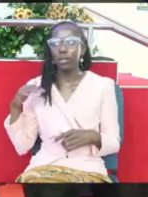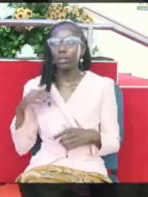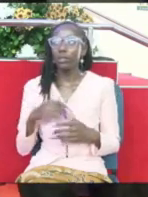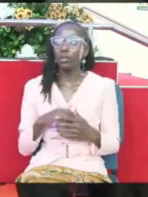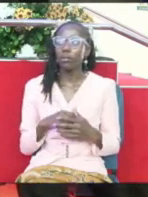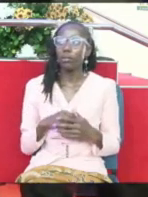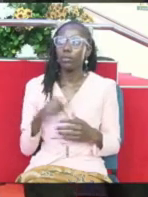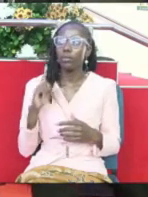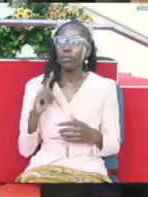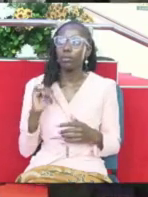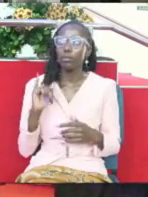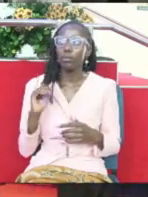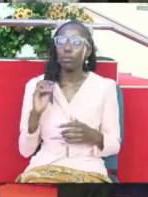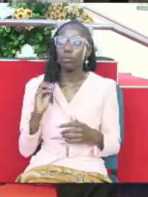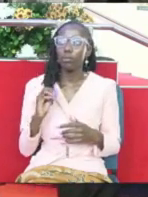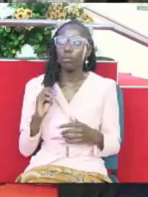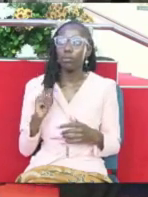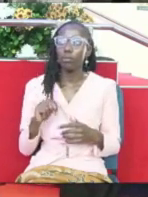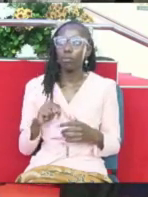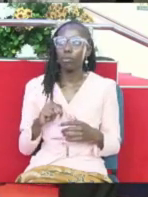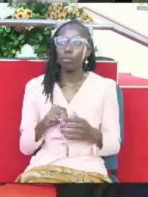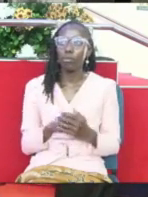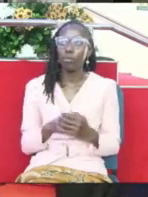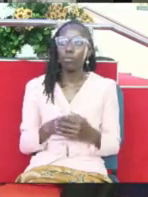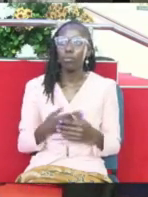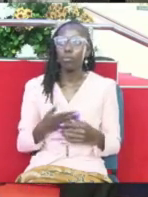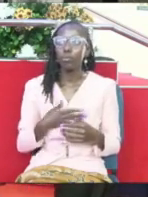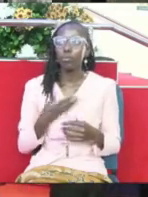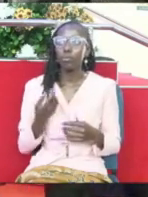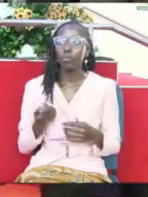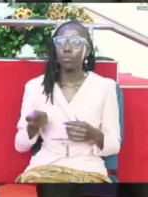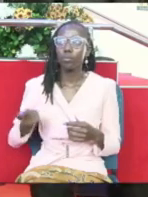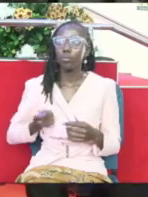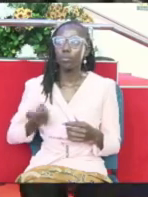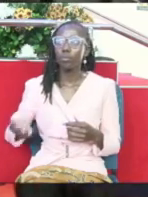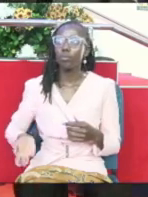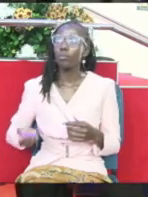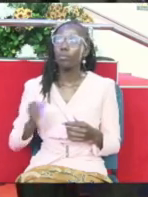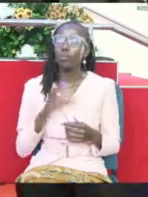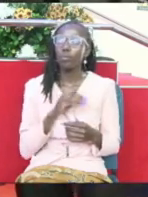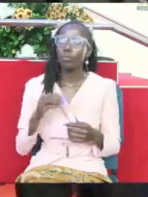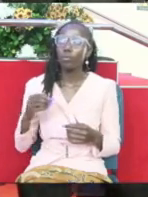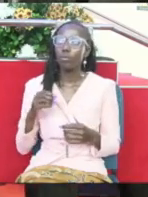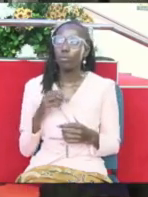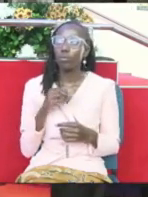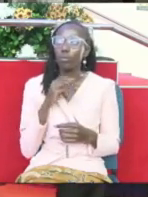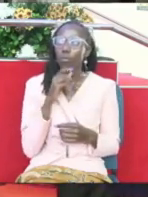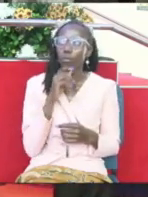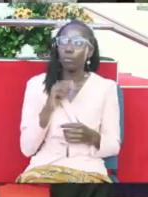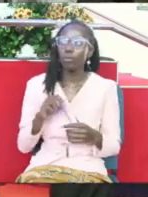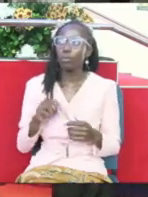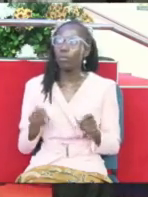ambaye alikuwa ametahiriwa angeepuka pia. My brother, my sister. Ndugu yangu, dada yangu. The Bible says that those who know their God shall be strong. Biblia inasema